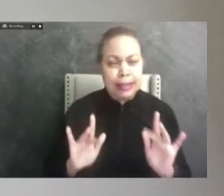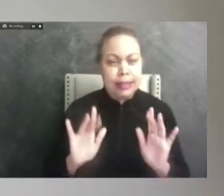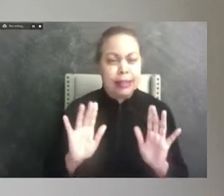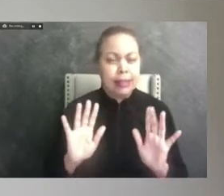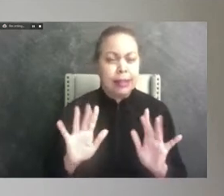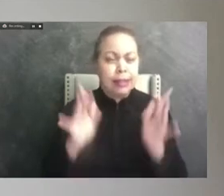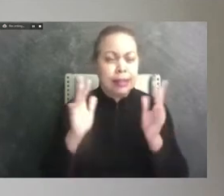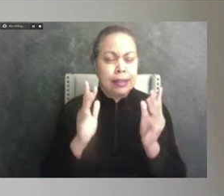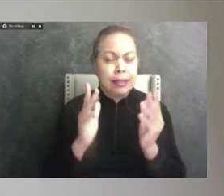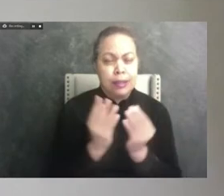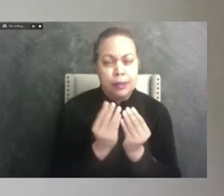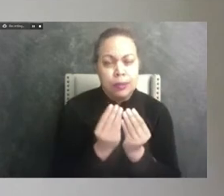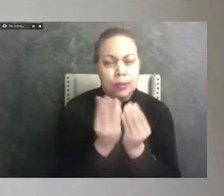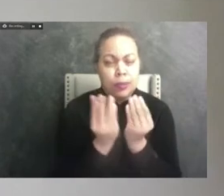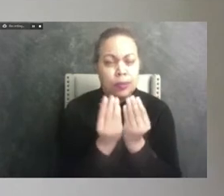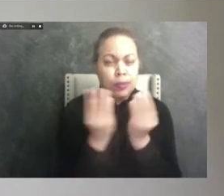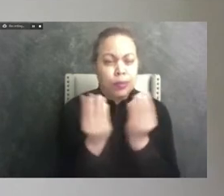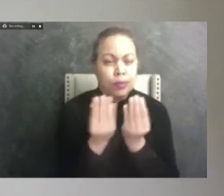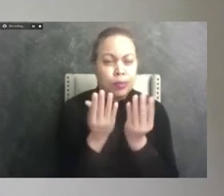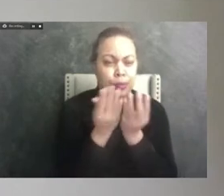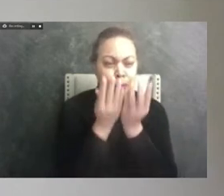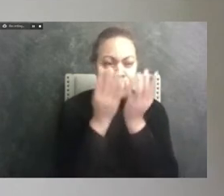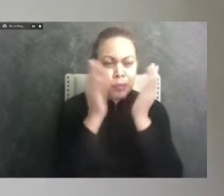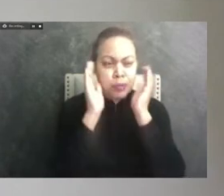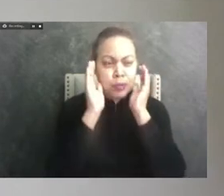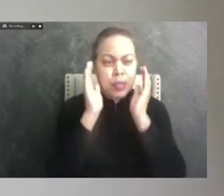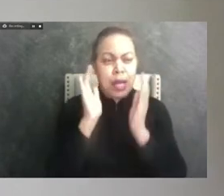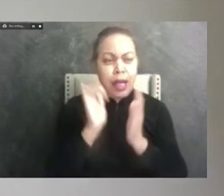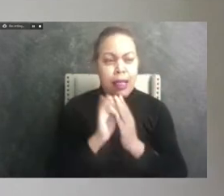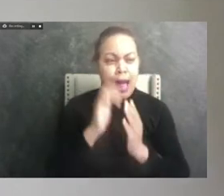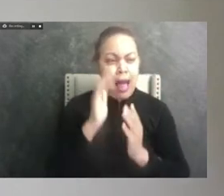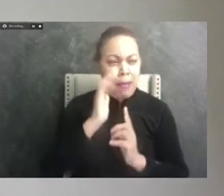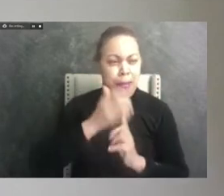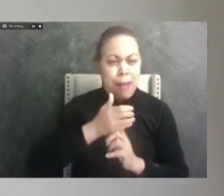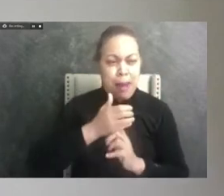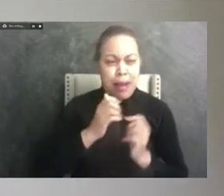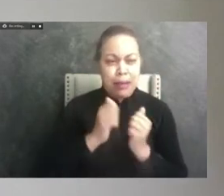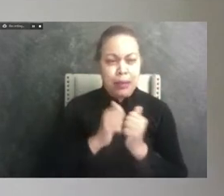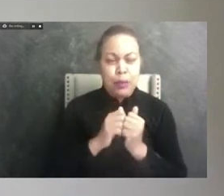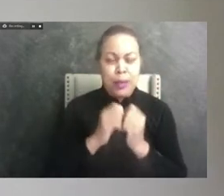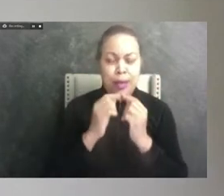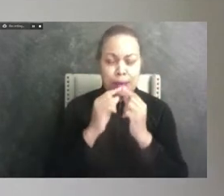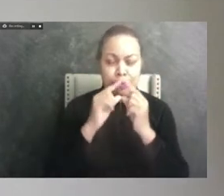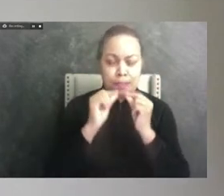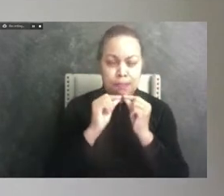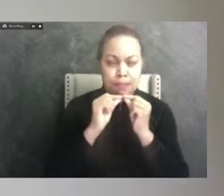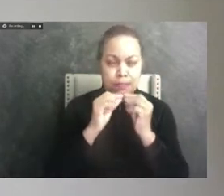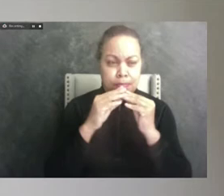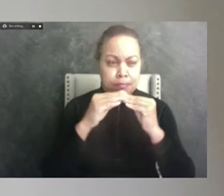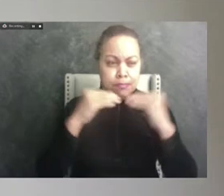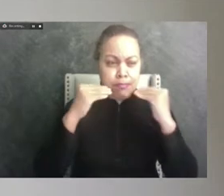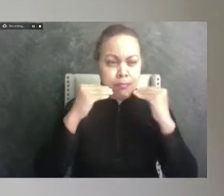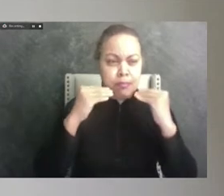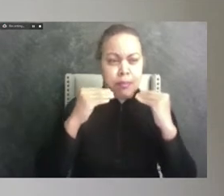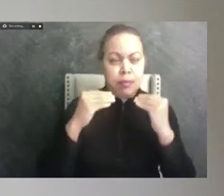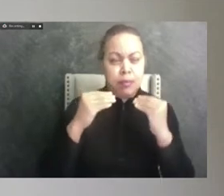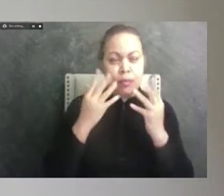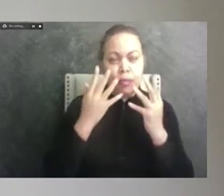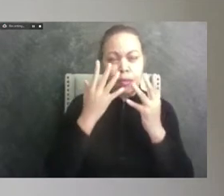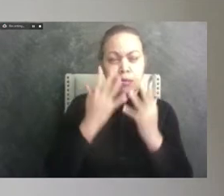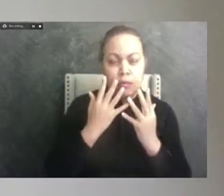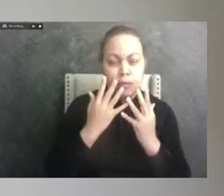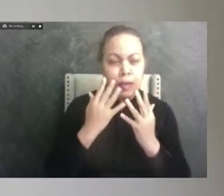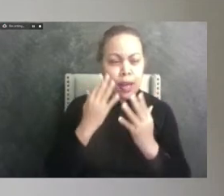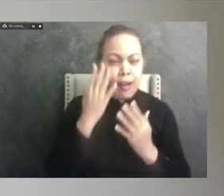The plumed mask, the mask with a sutured mouth, a moon face with